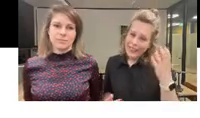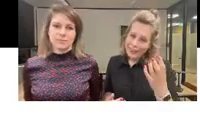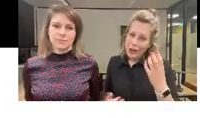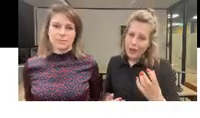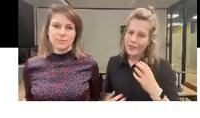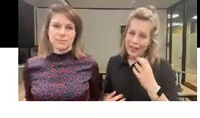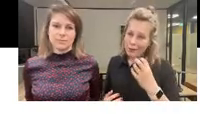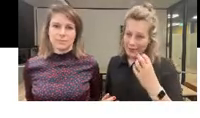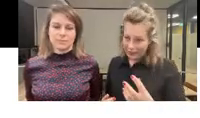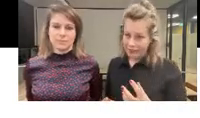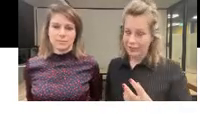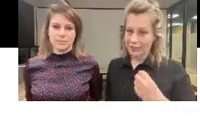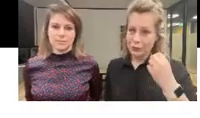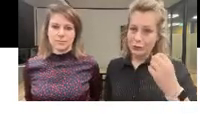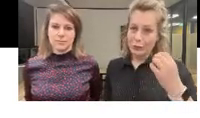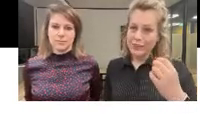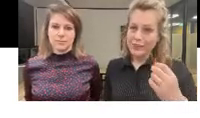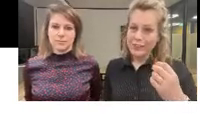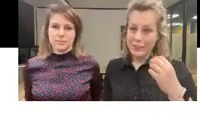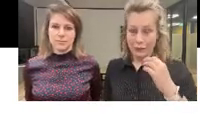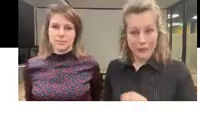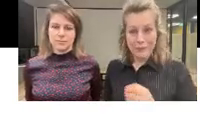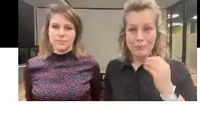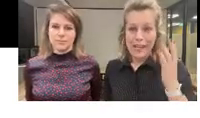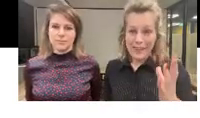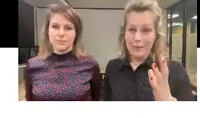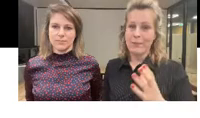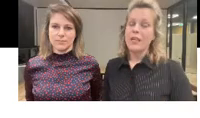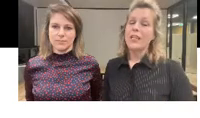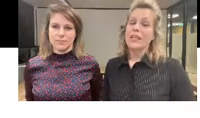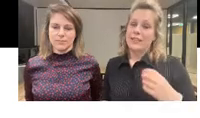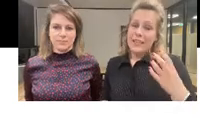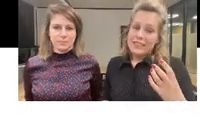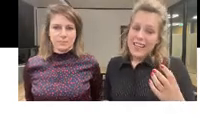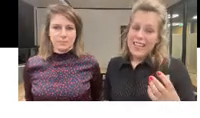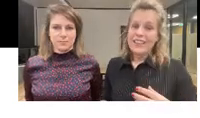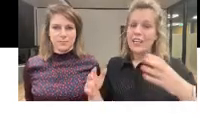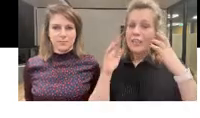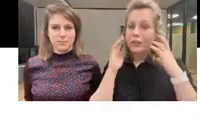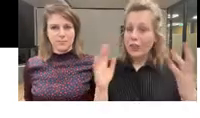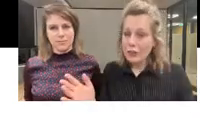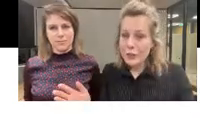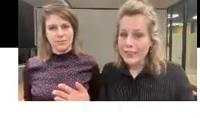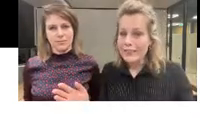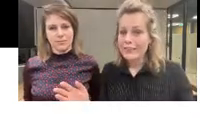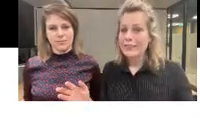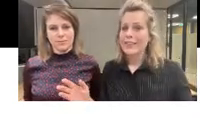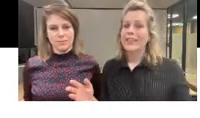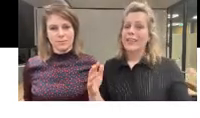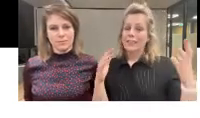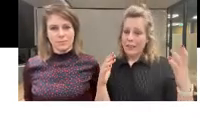So here are their messages, it's written by them. They said, just do